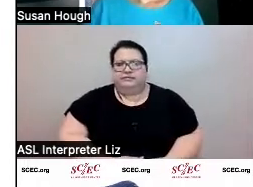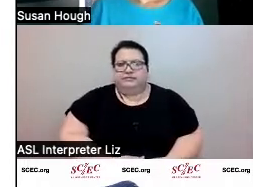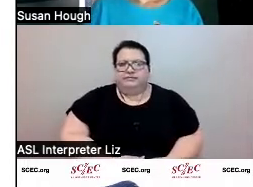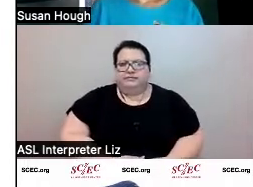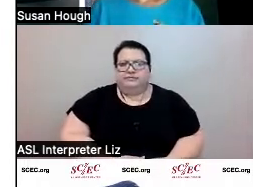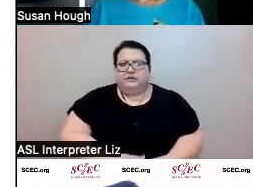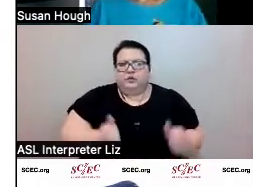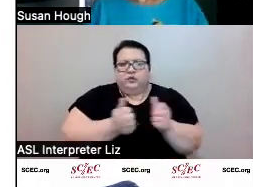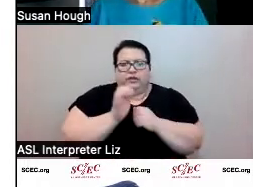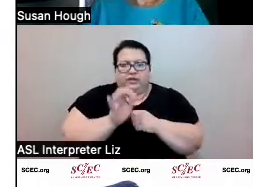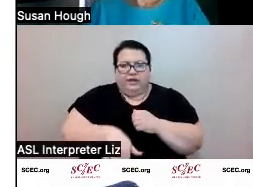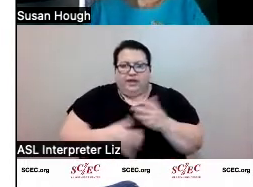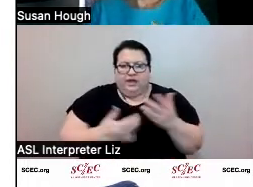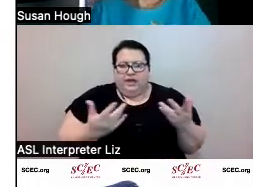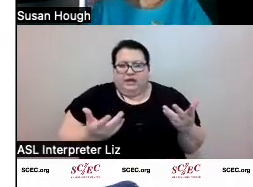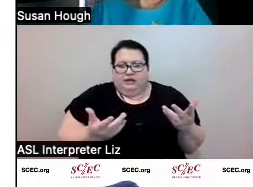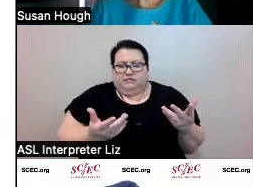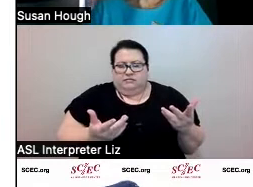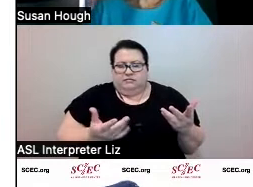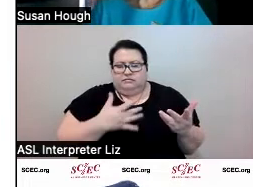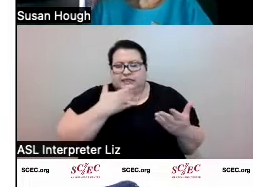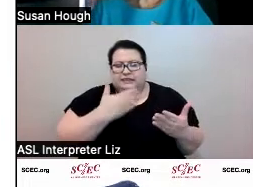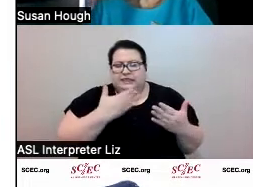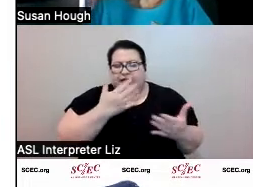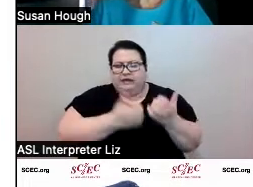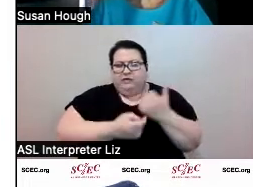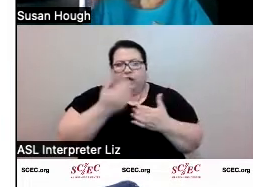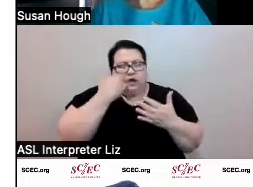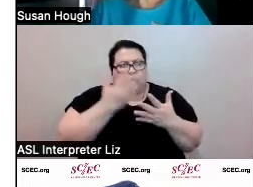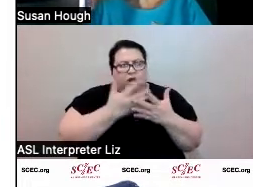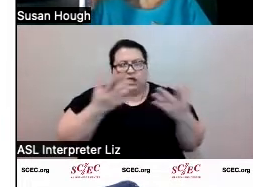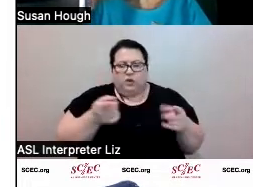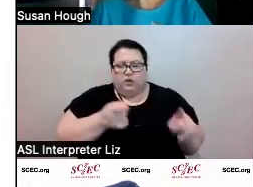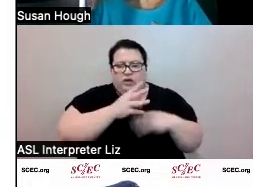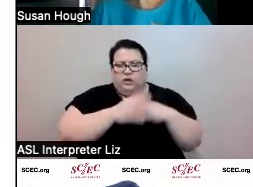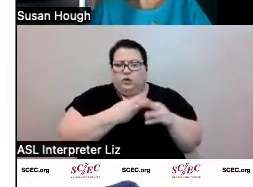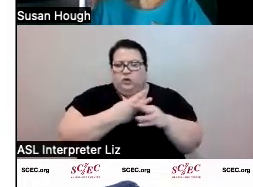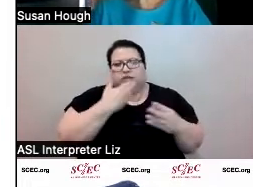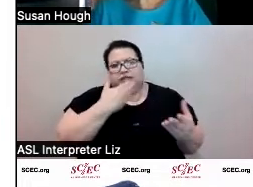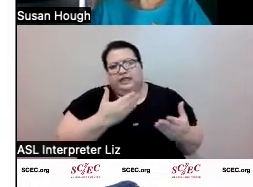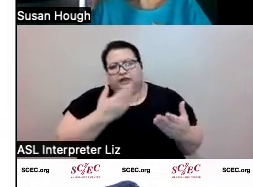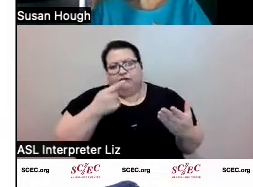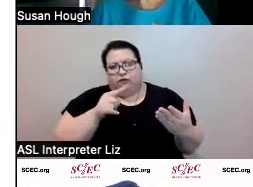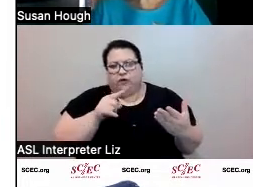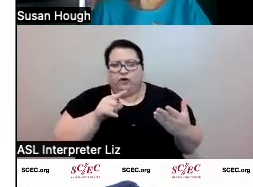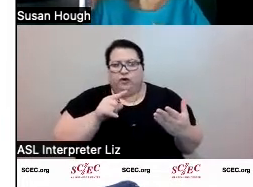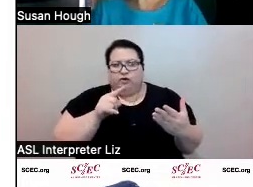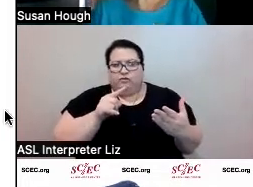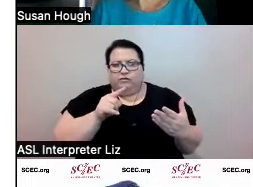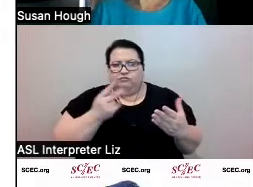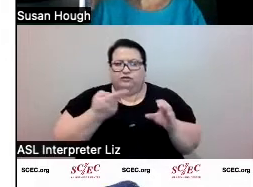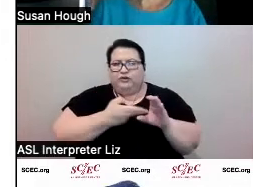with that, I'd like to thank everyone. I know there's a lot going on in the world, so thank you for tuning in.